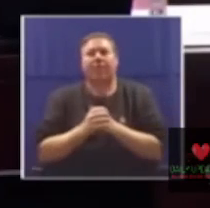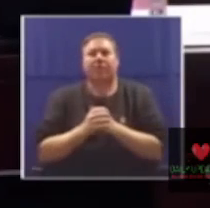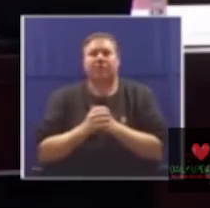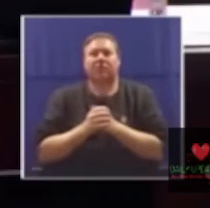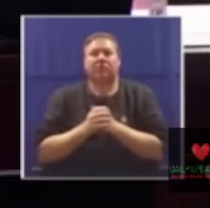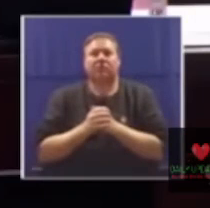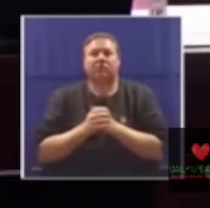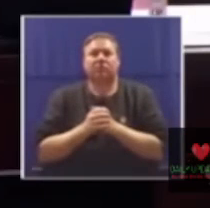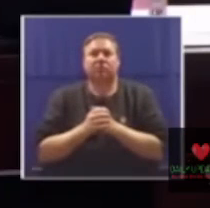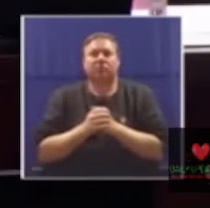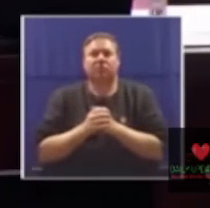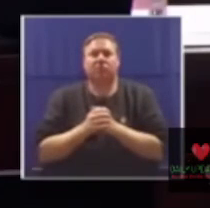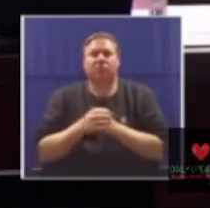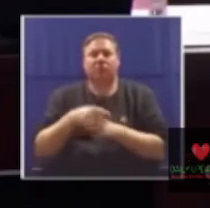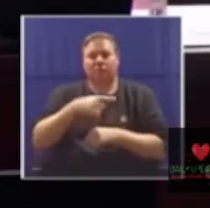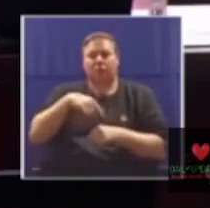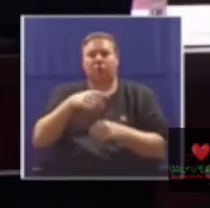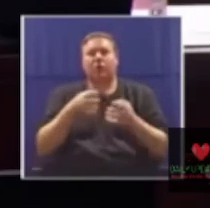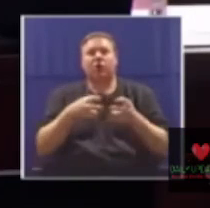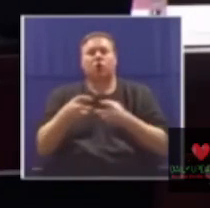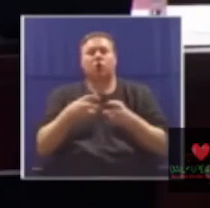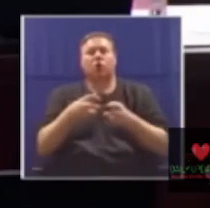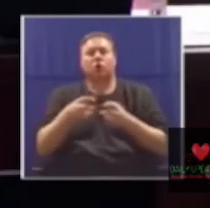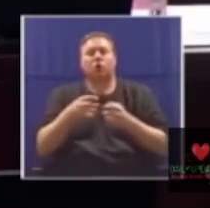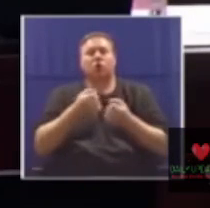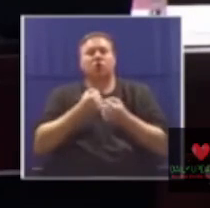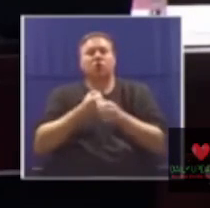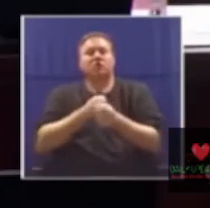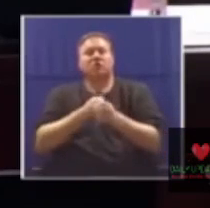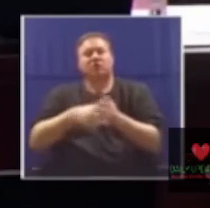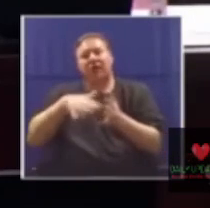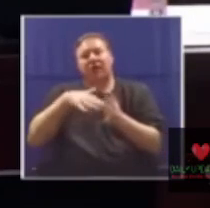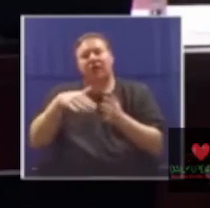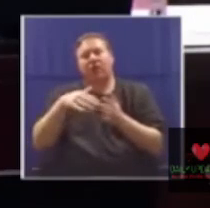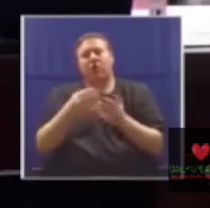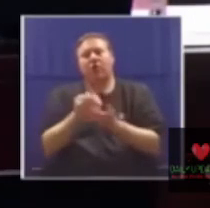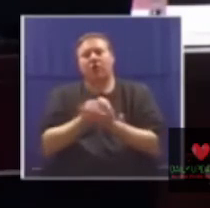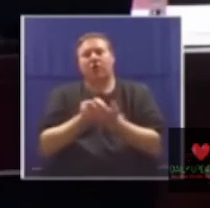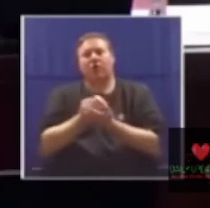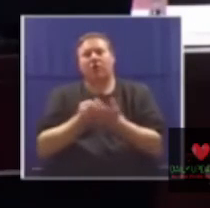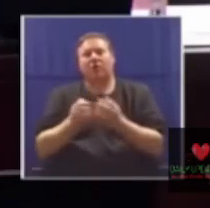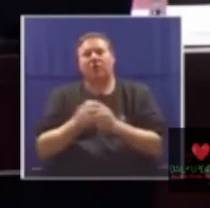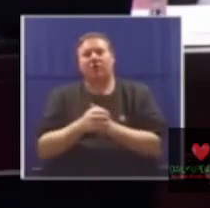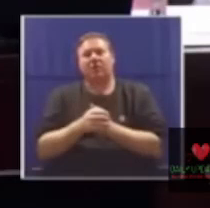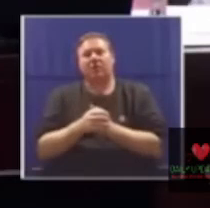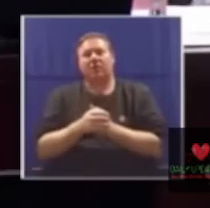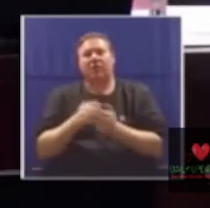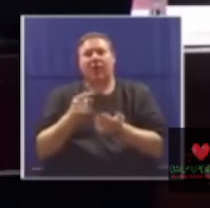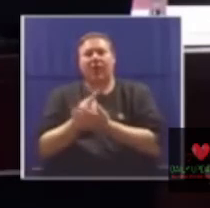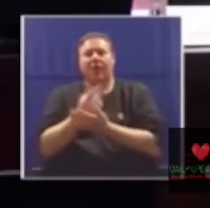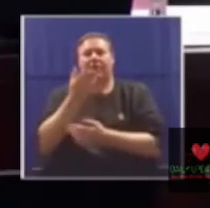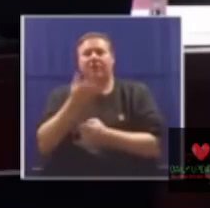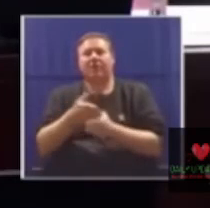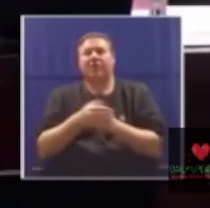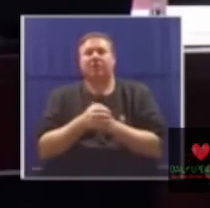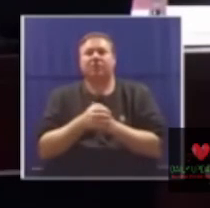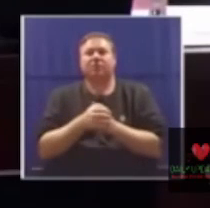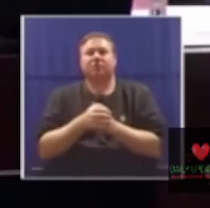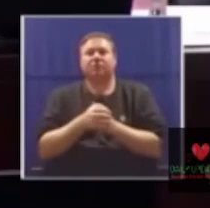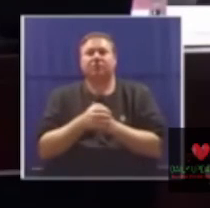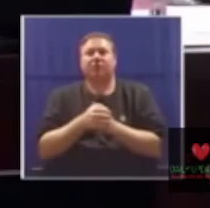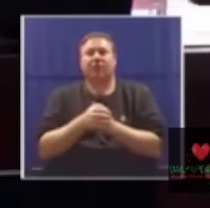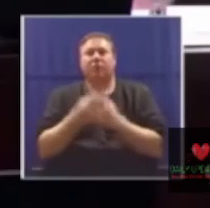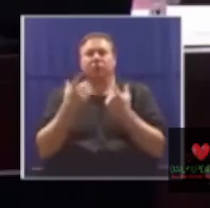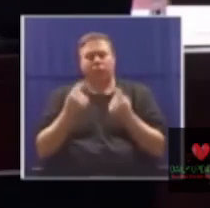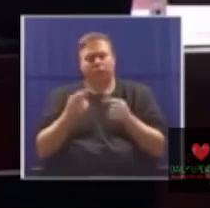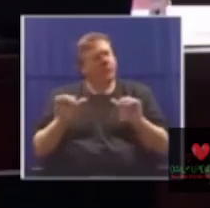when we are in control of strategic sectors of the economy in terms of what happens. And that is what we do, excel